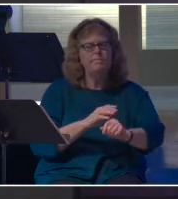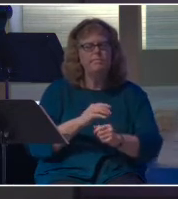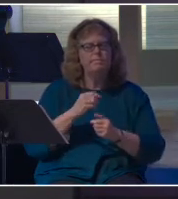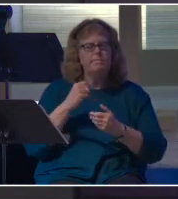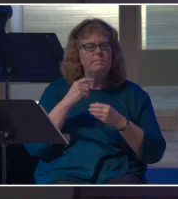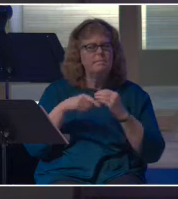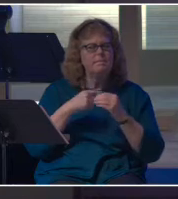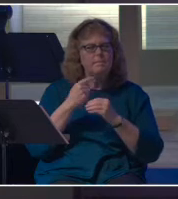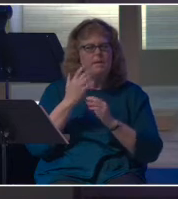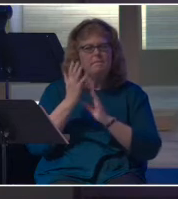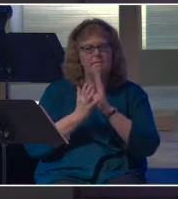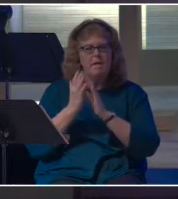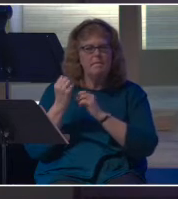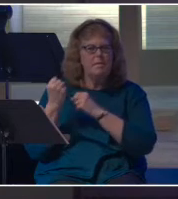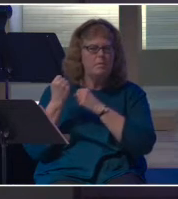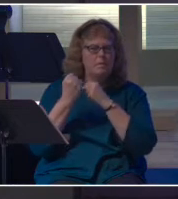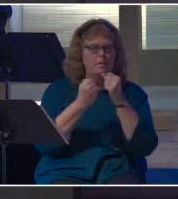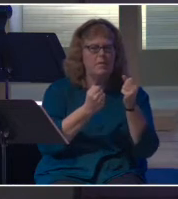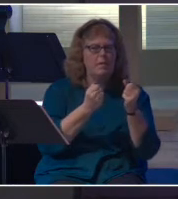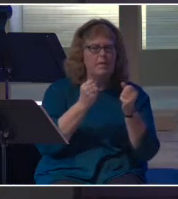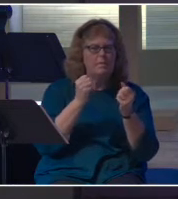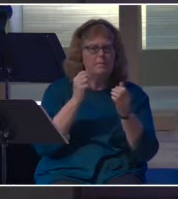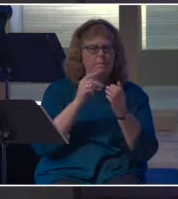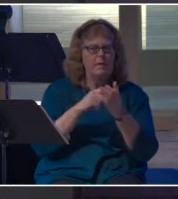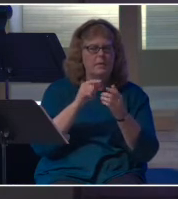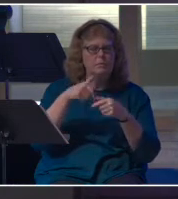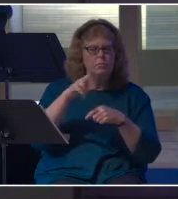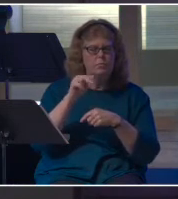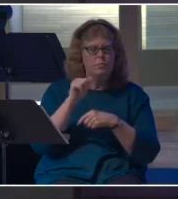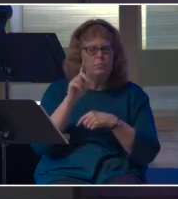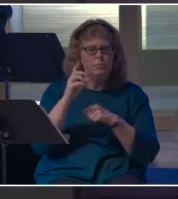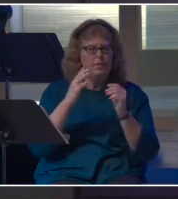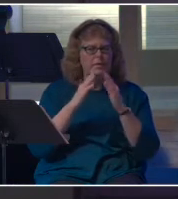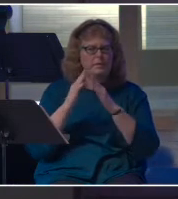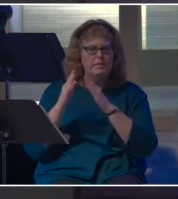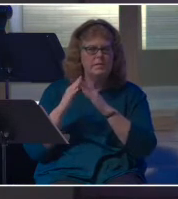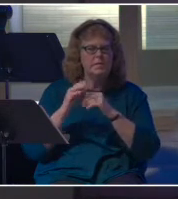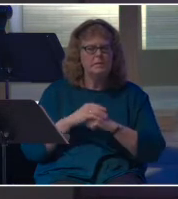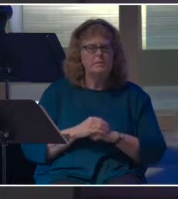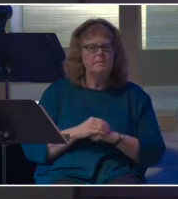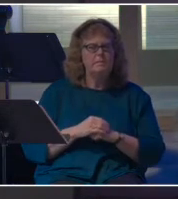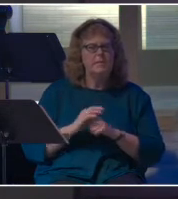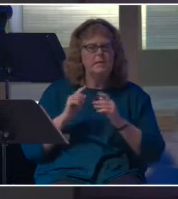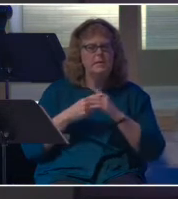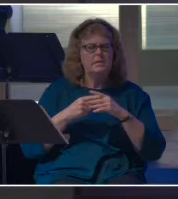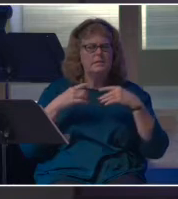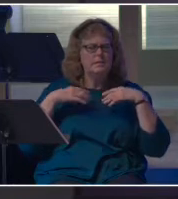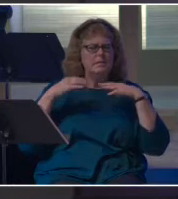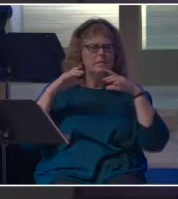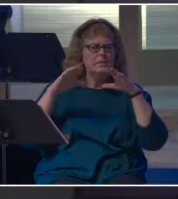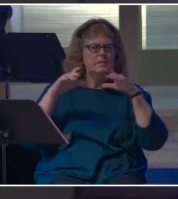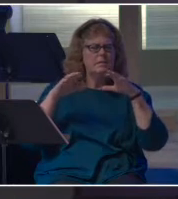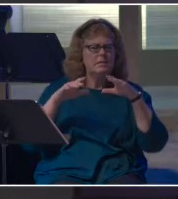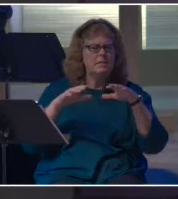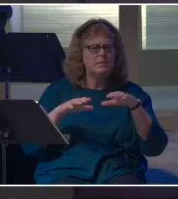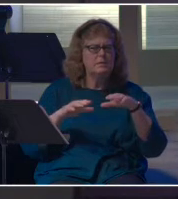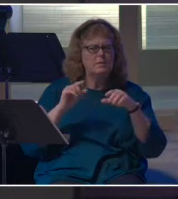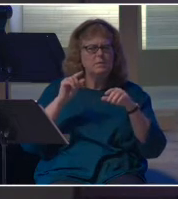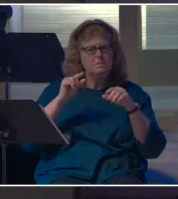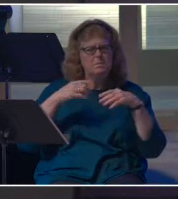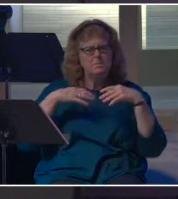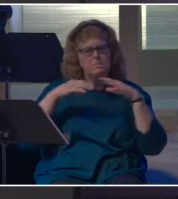about a 5-hour drive back from this camp to the Quad Cities. It begins to snow just a